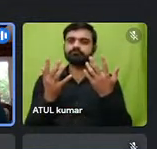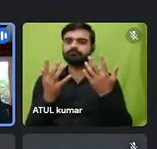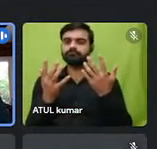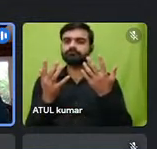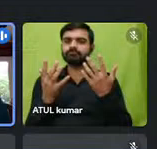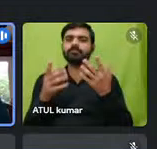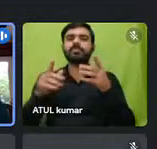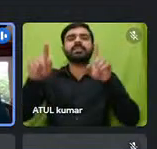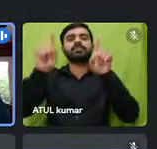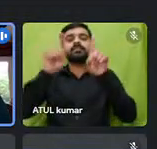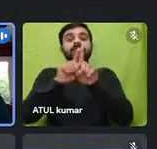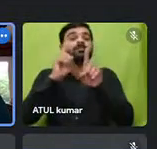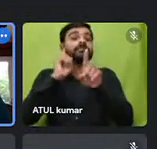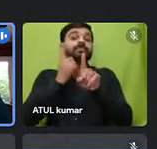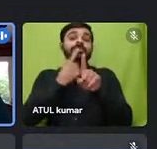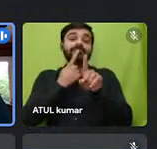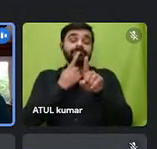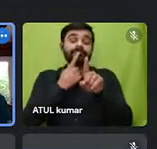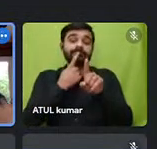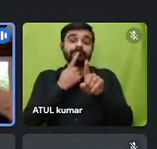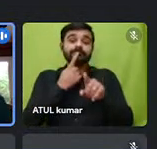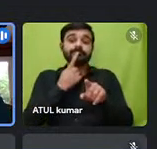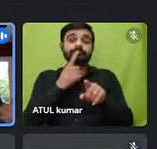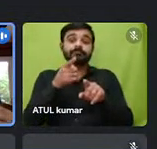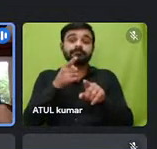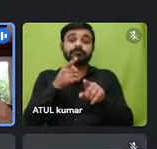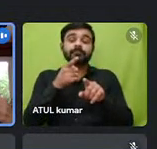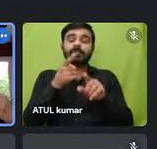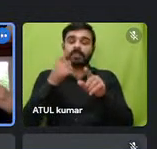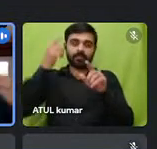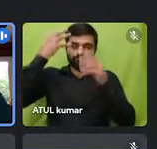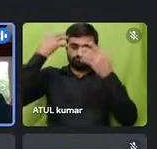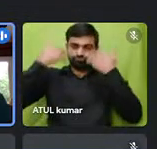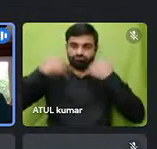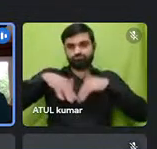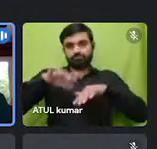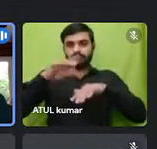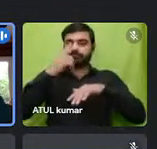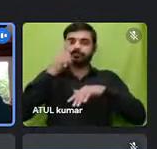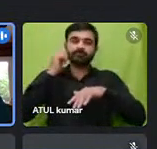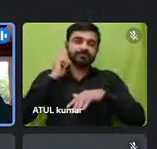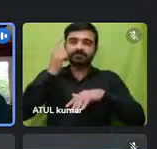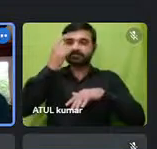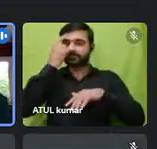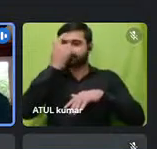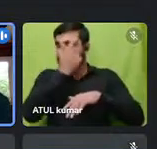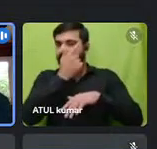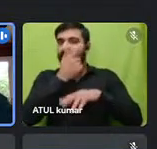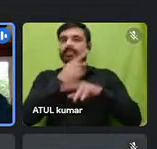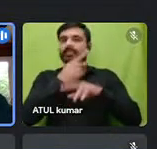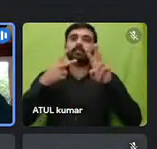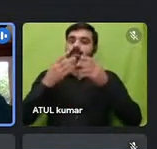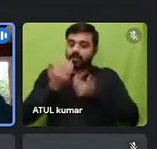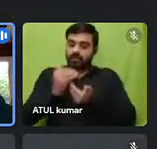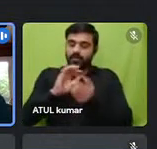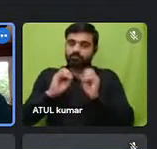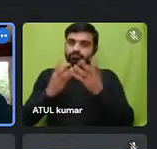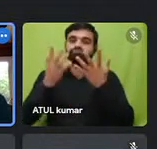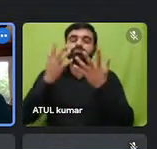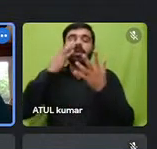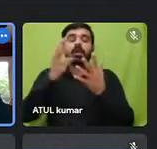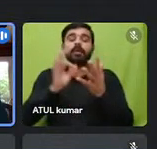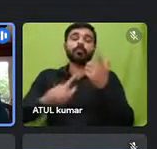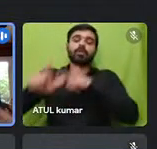And similarly with deafness, the senses tune themselves in the early part of